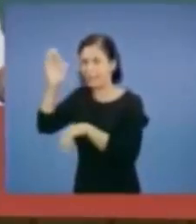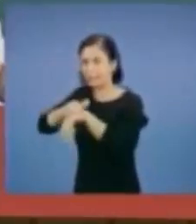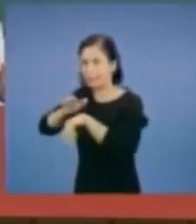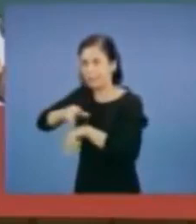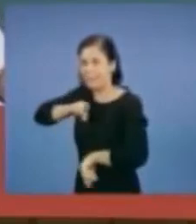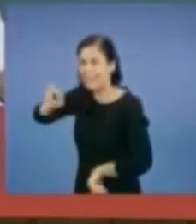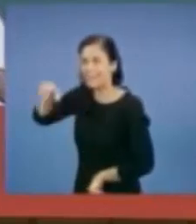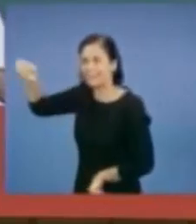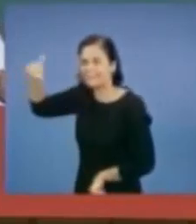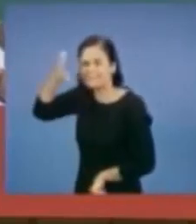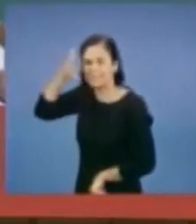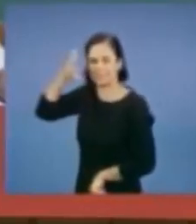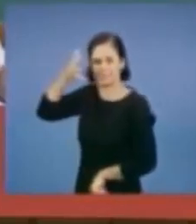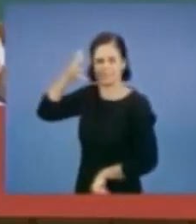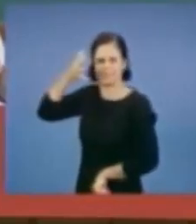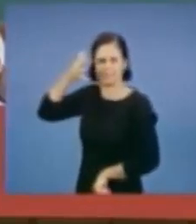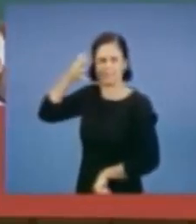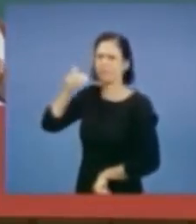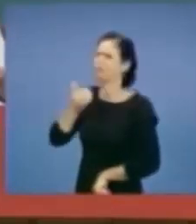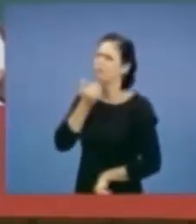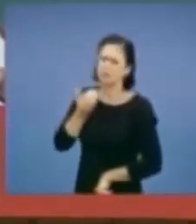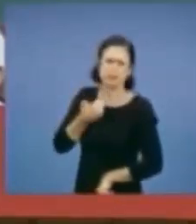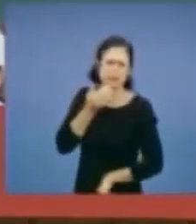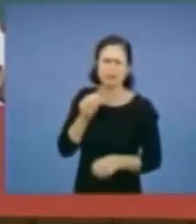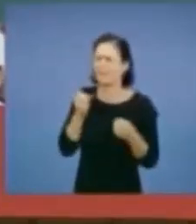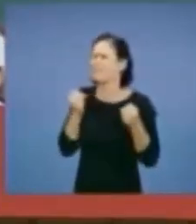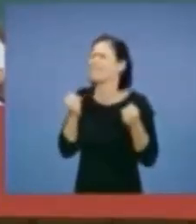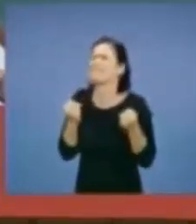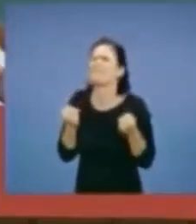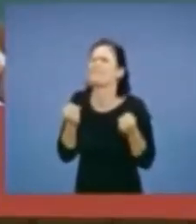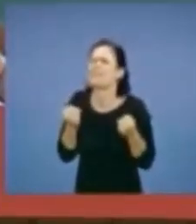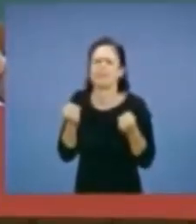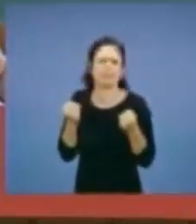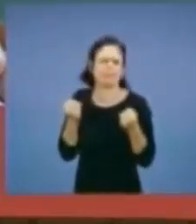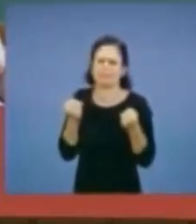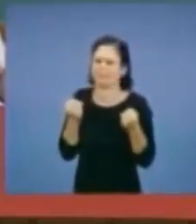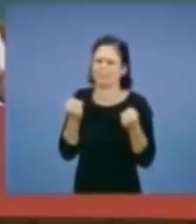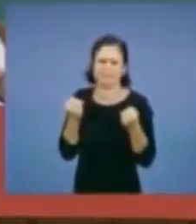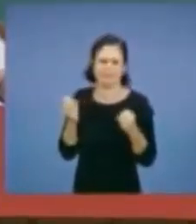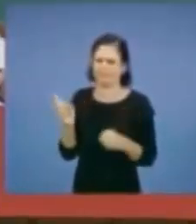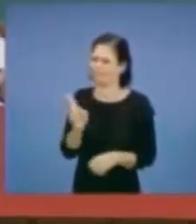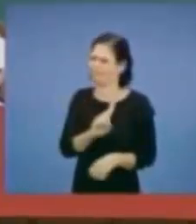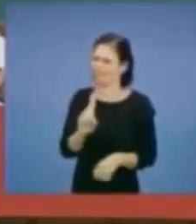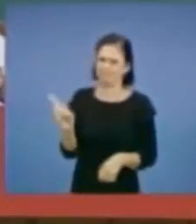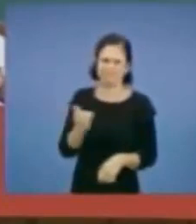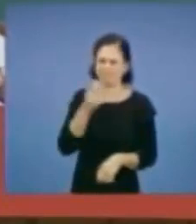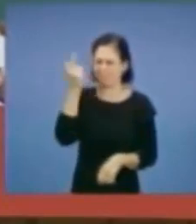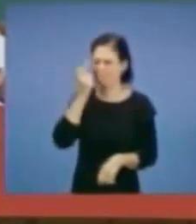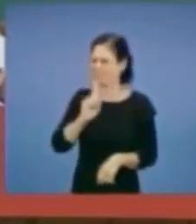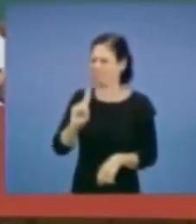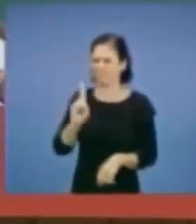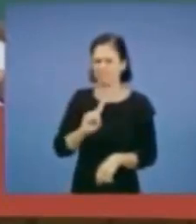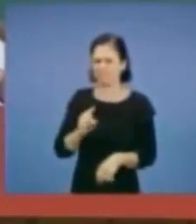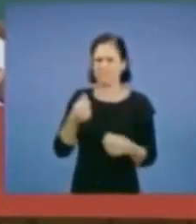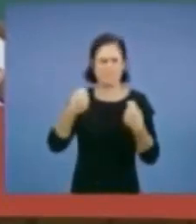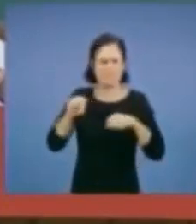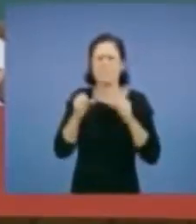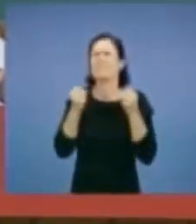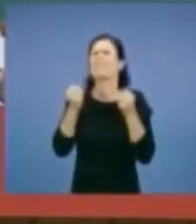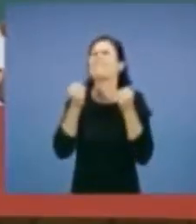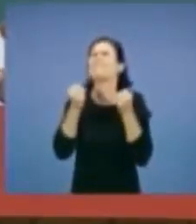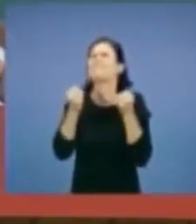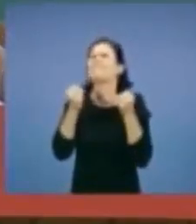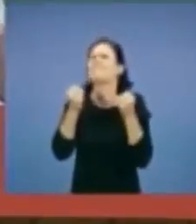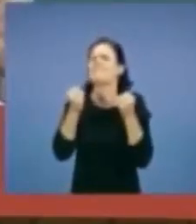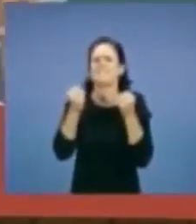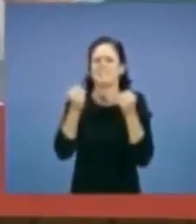He is the one who reveals himself. It doesn't matter if you make a lot of effort to understand Jesus, if